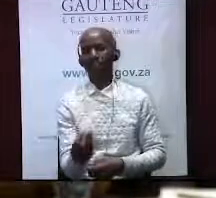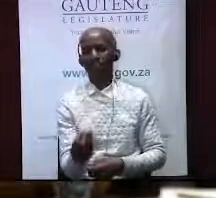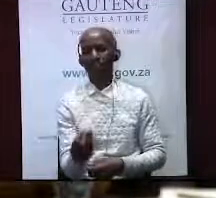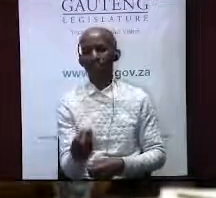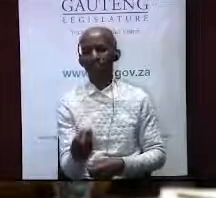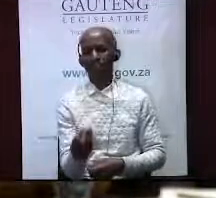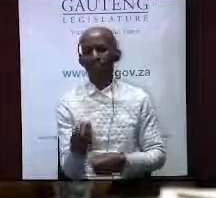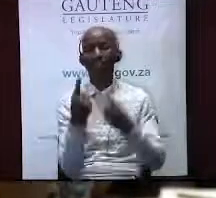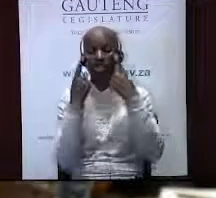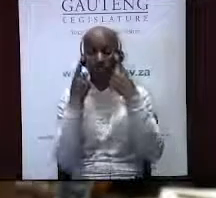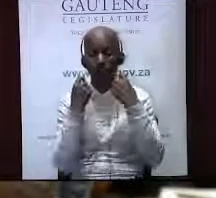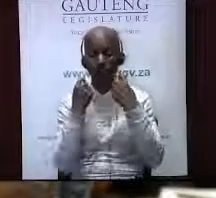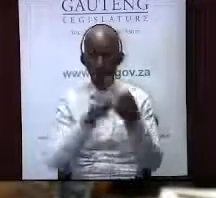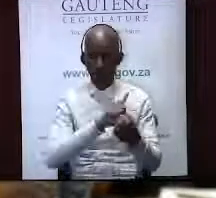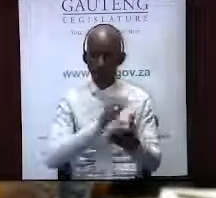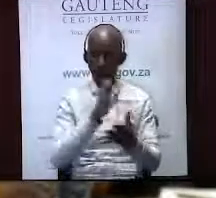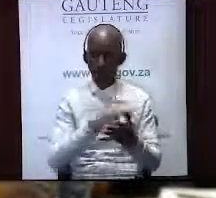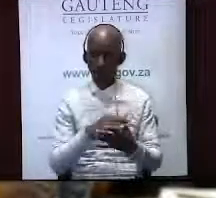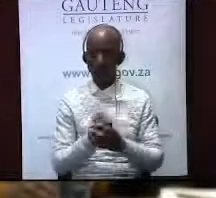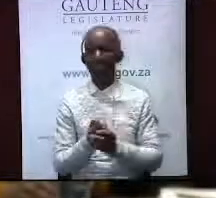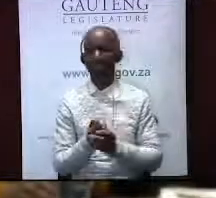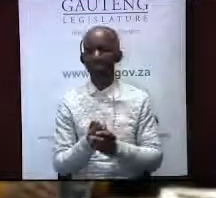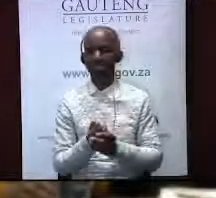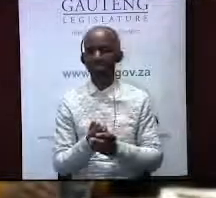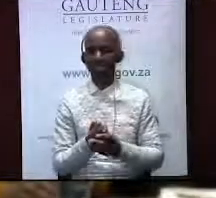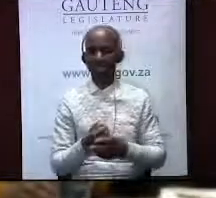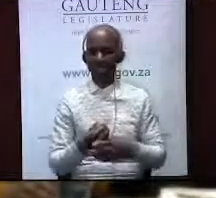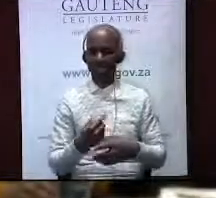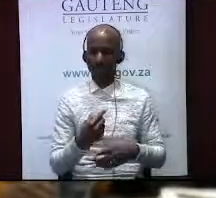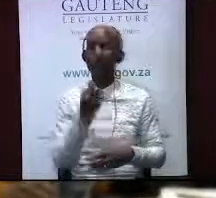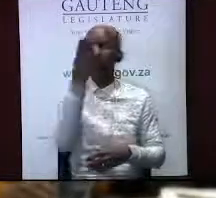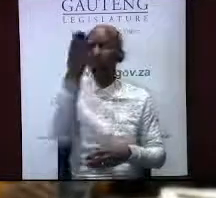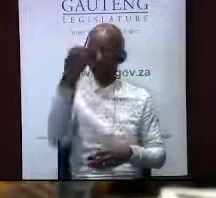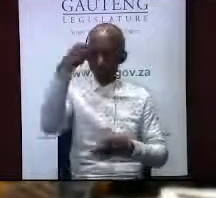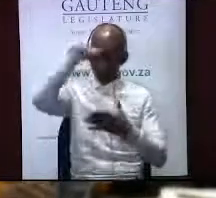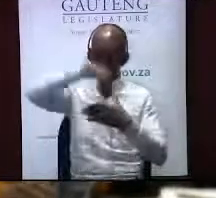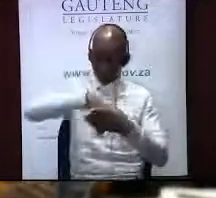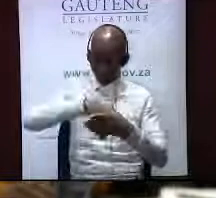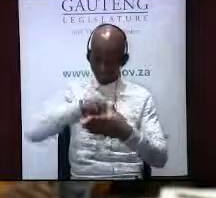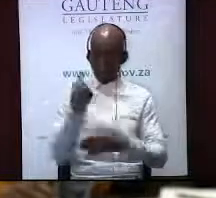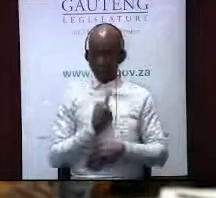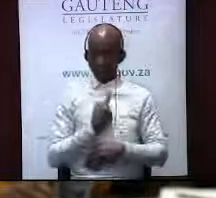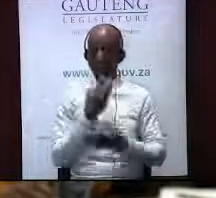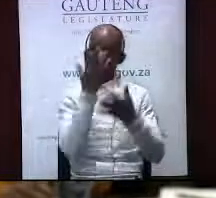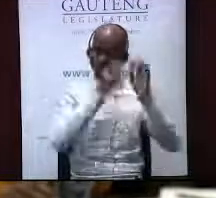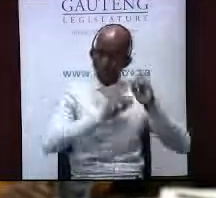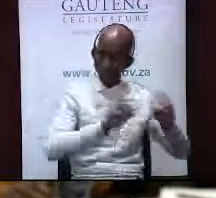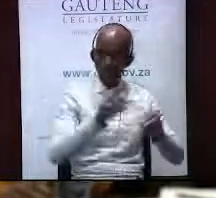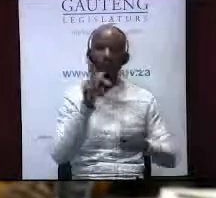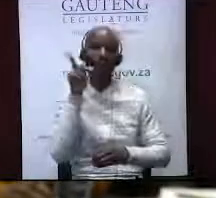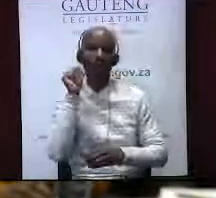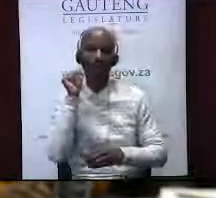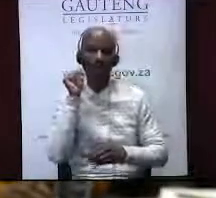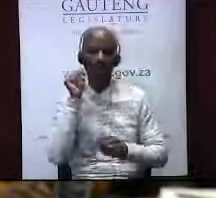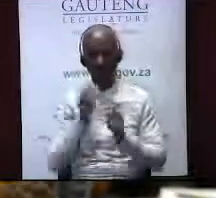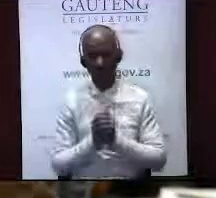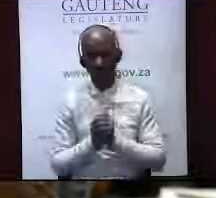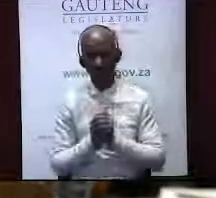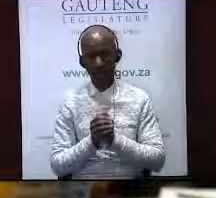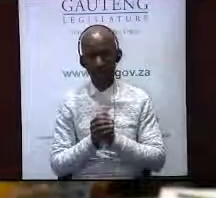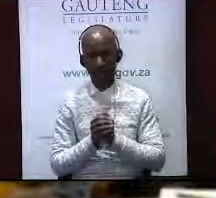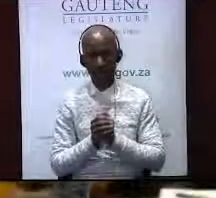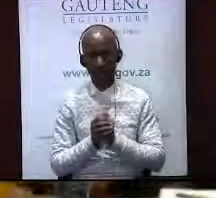to cry because God himself put it in them. And we gotta teach our men that both